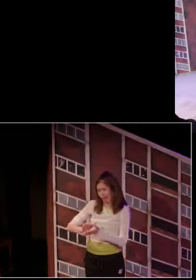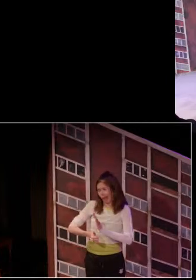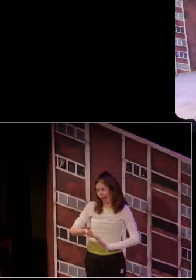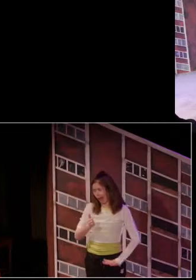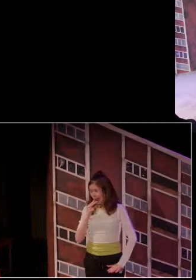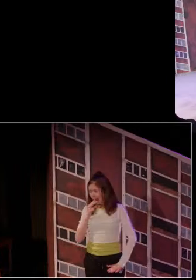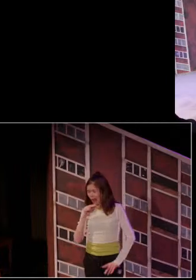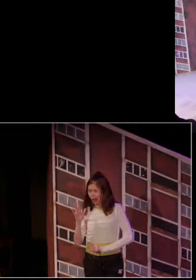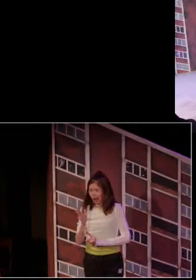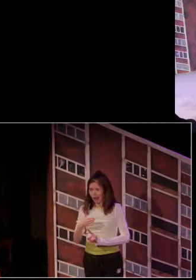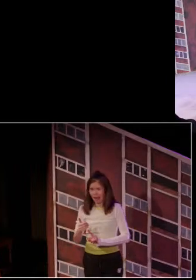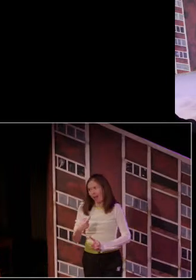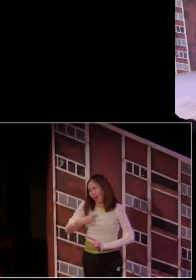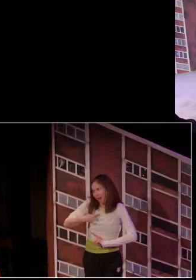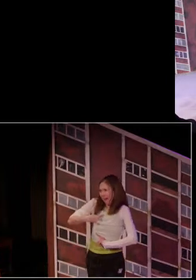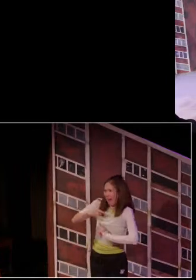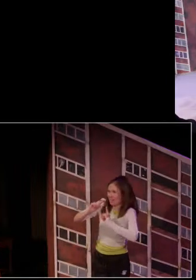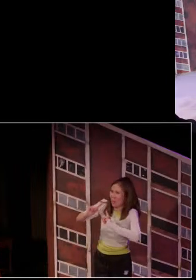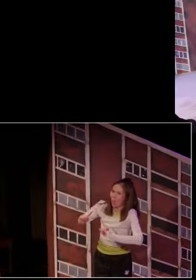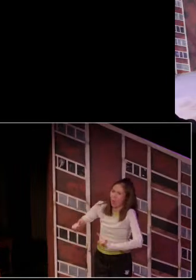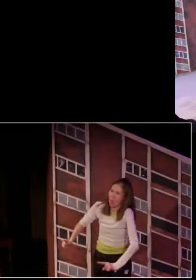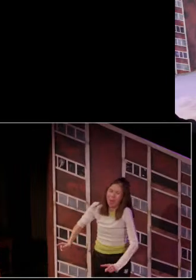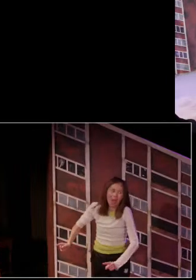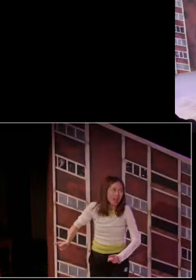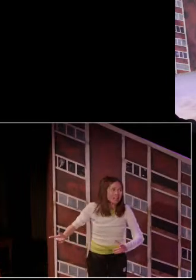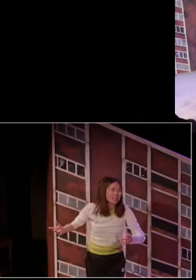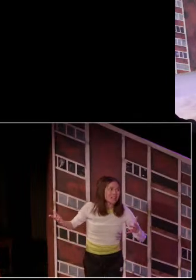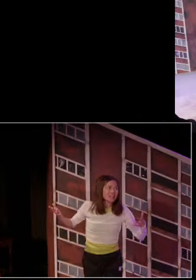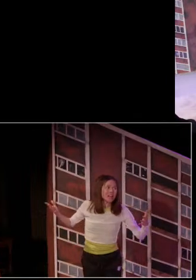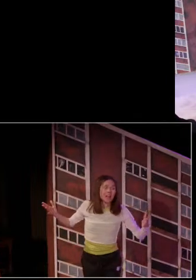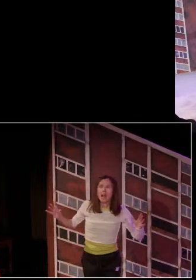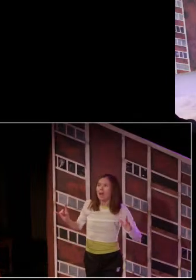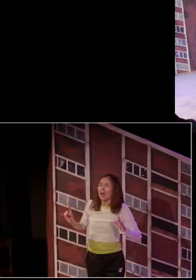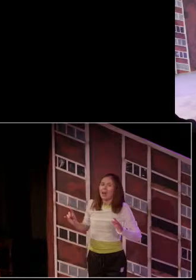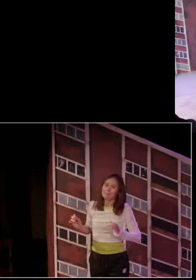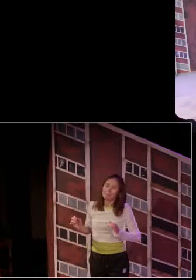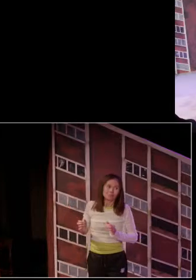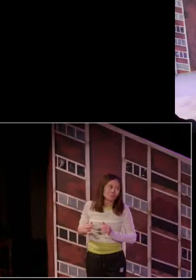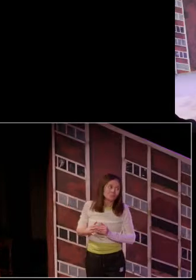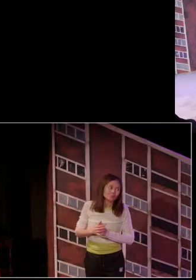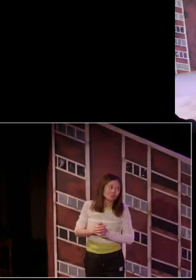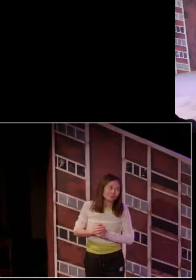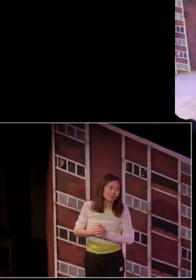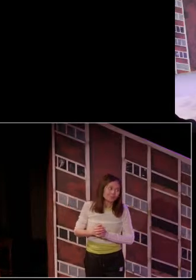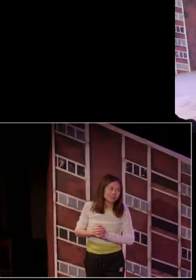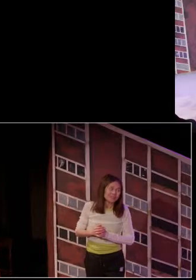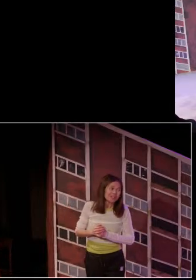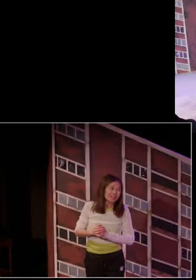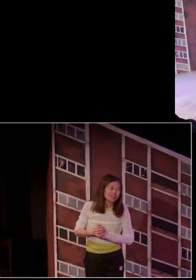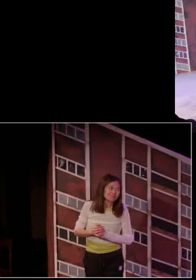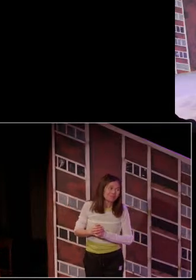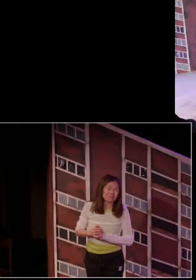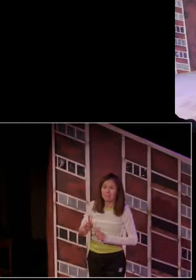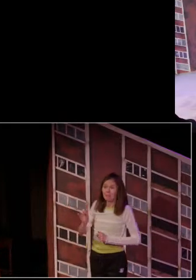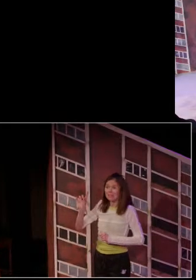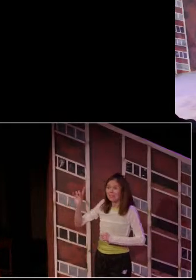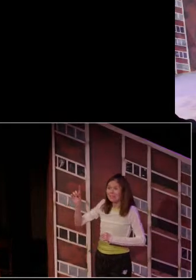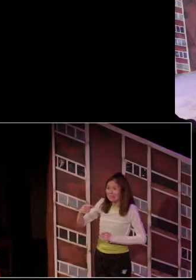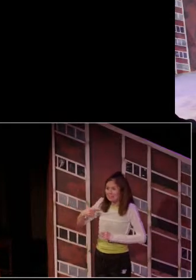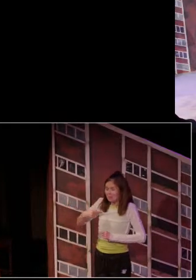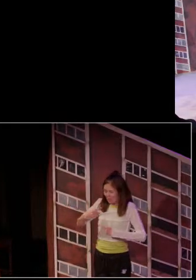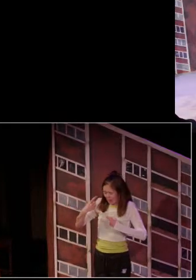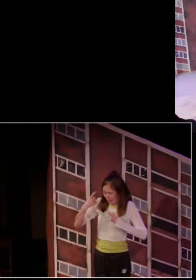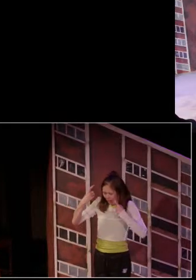nothing so well. No, nor mean better. In the temperate of my own